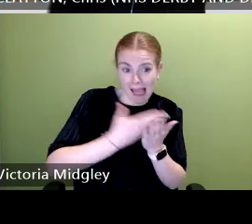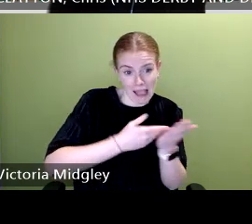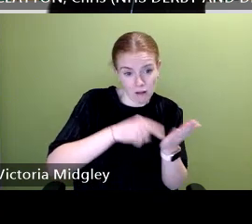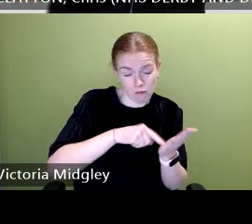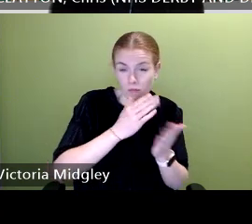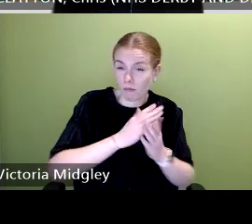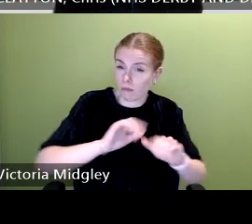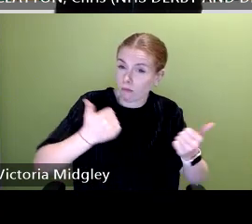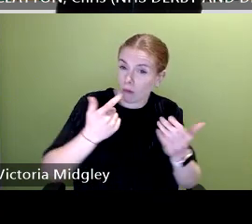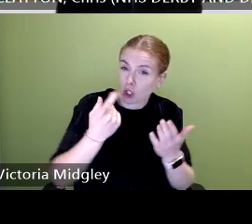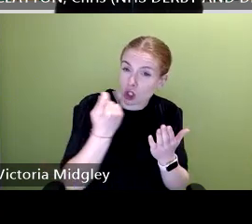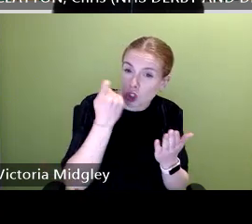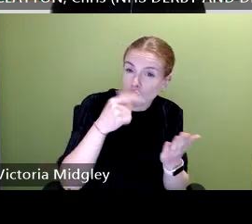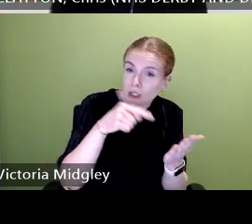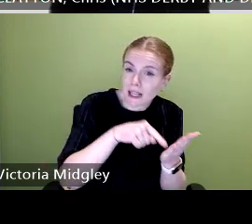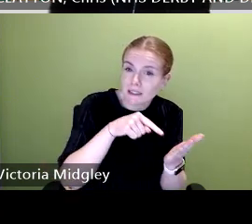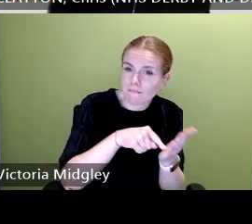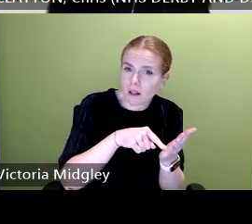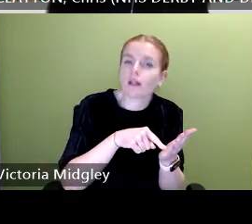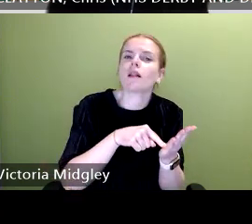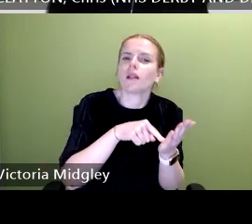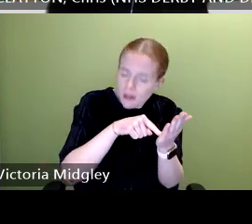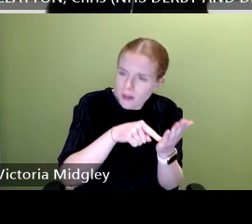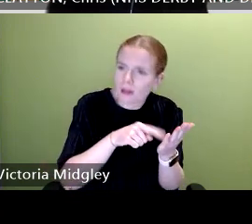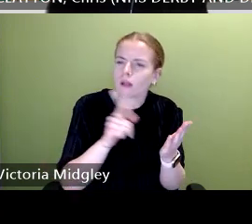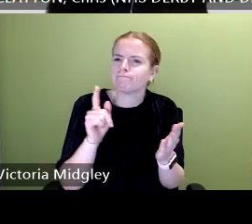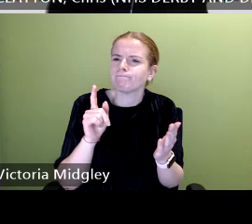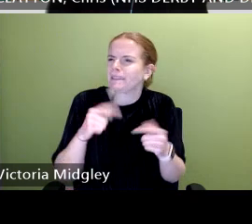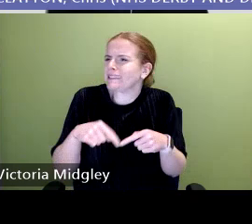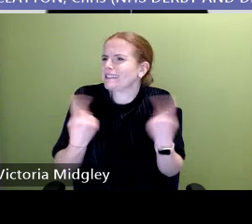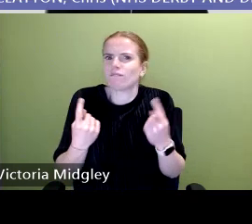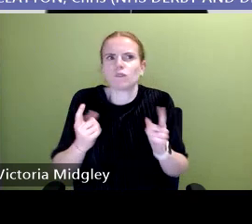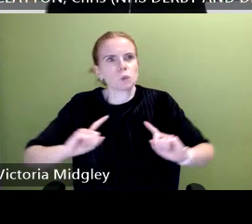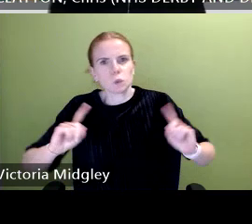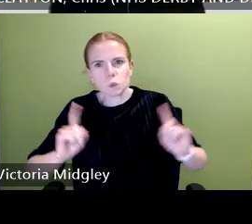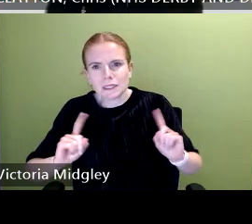I apologize, my computer crashed. It's all right, Beth. It's all right.